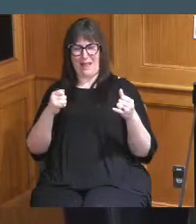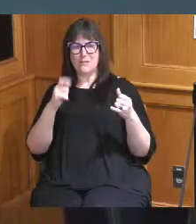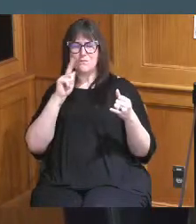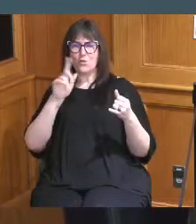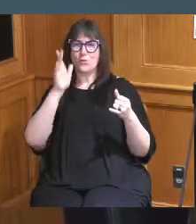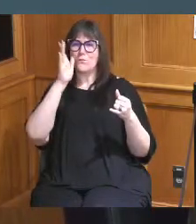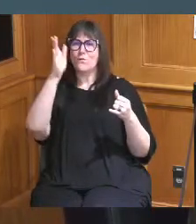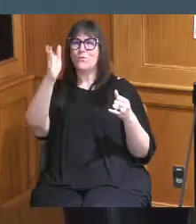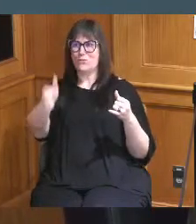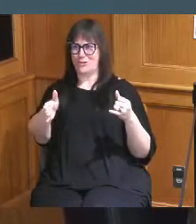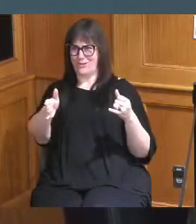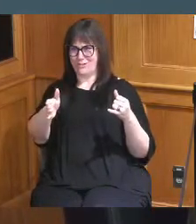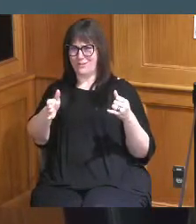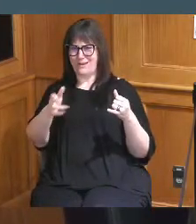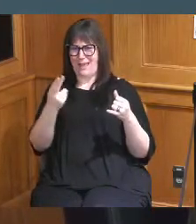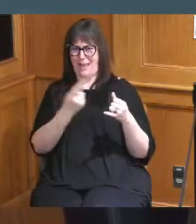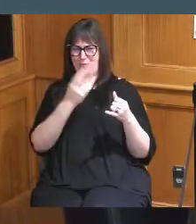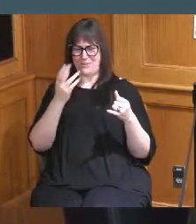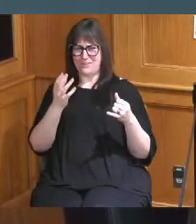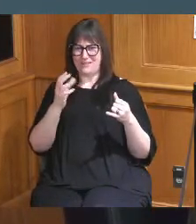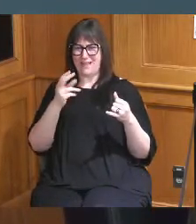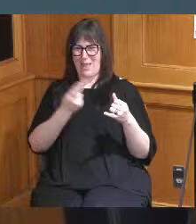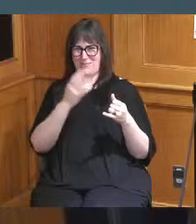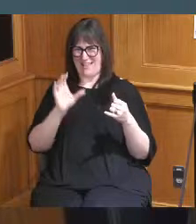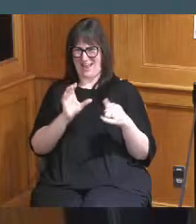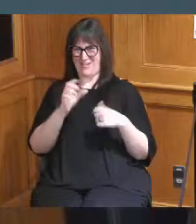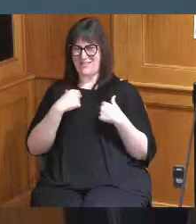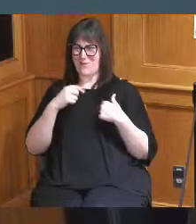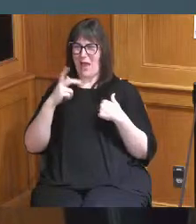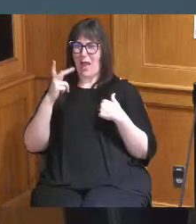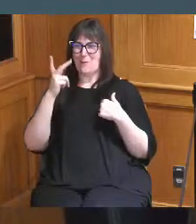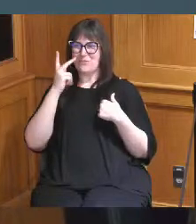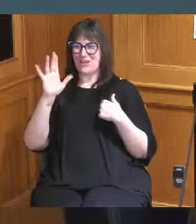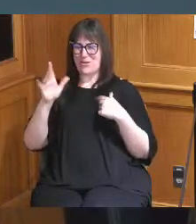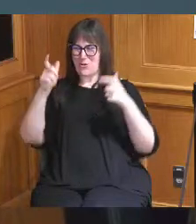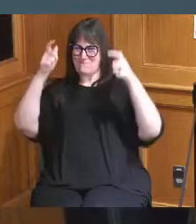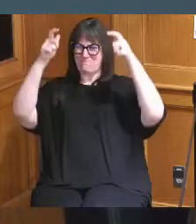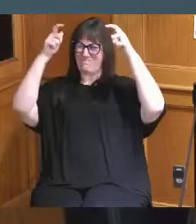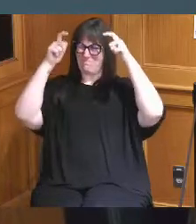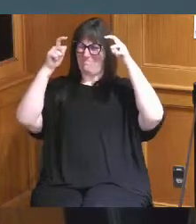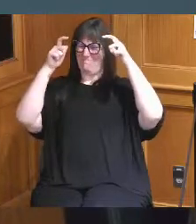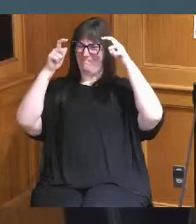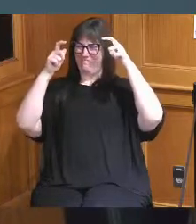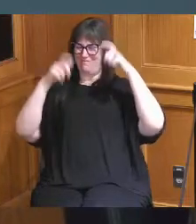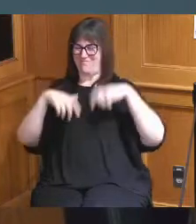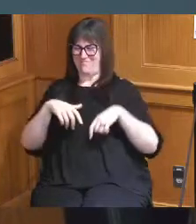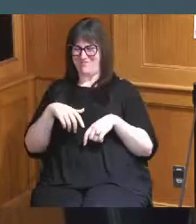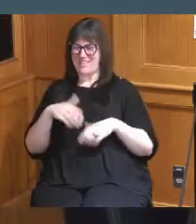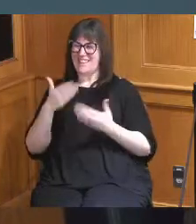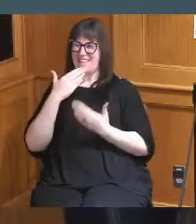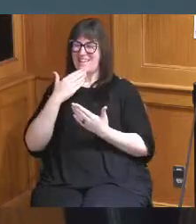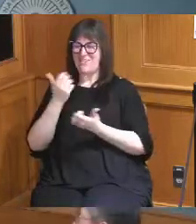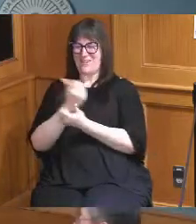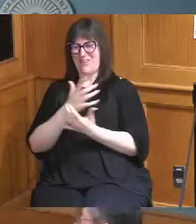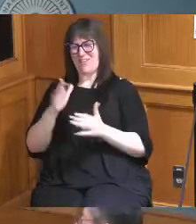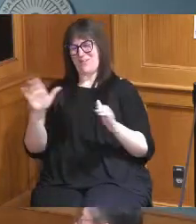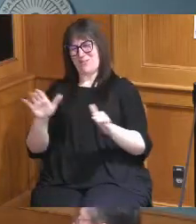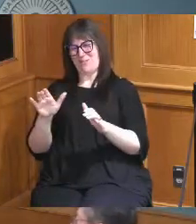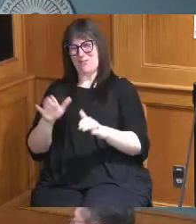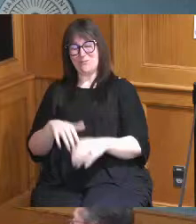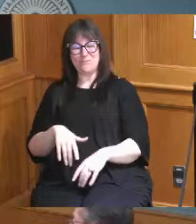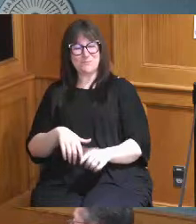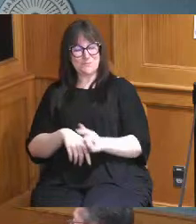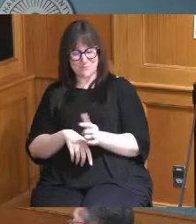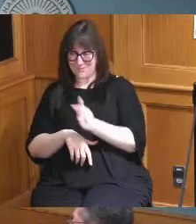sure. So I'm looking at that crown on your head. Yeah. But thank you so much for all you do. Thank you, Commissioner. Thank you. Commissioner